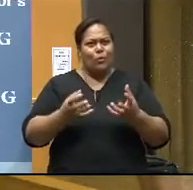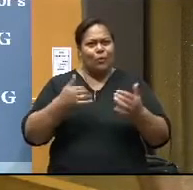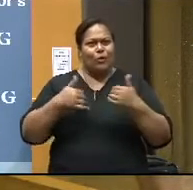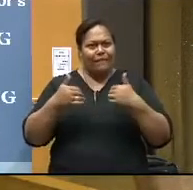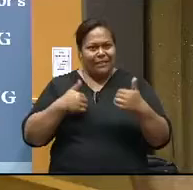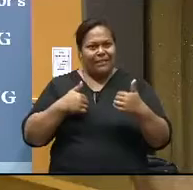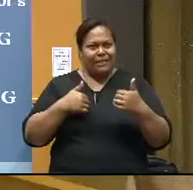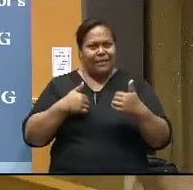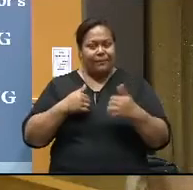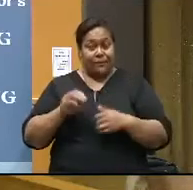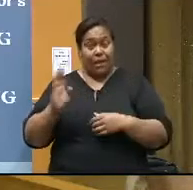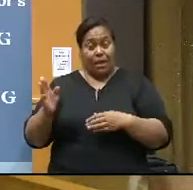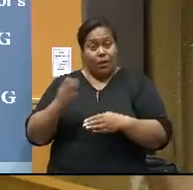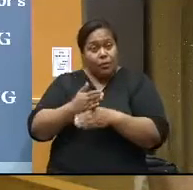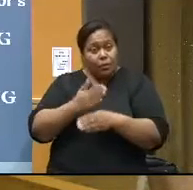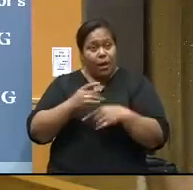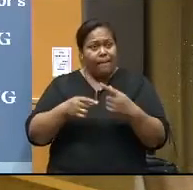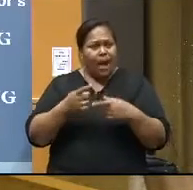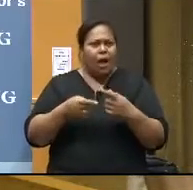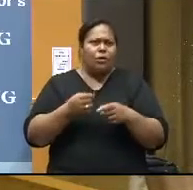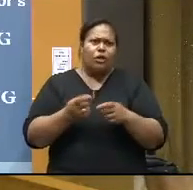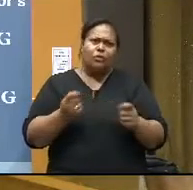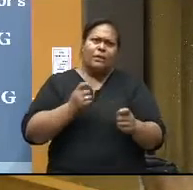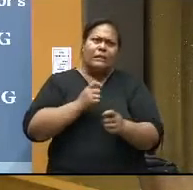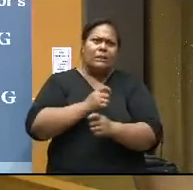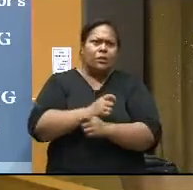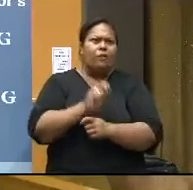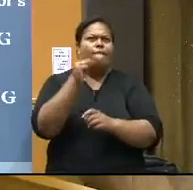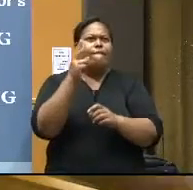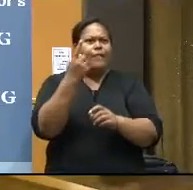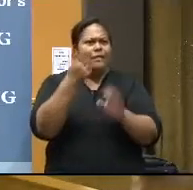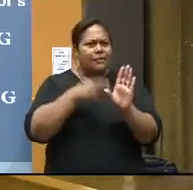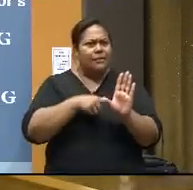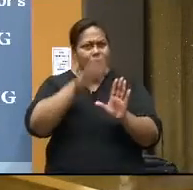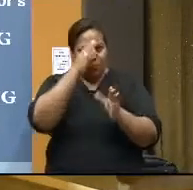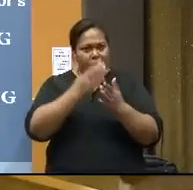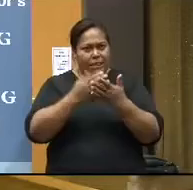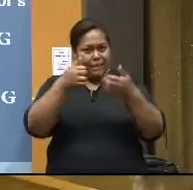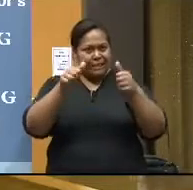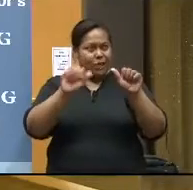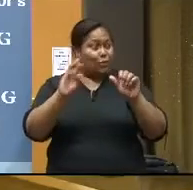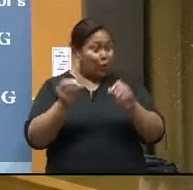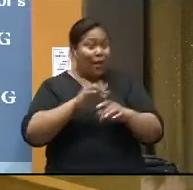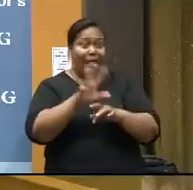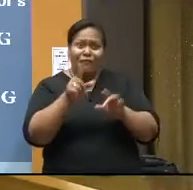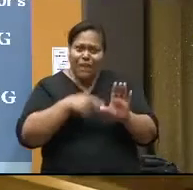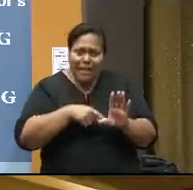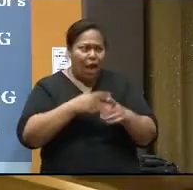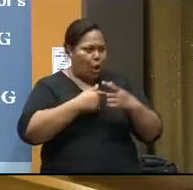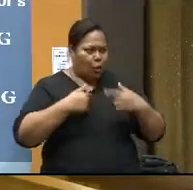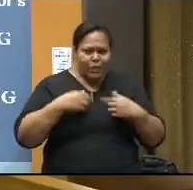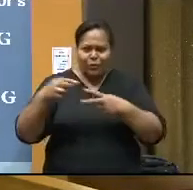about a transition pedagogy for first-year student success. So every year, we were